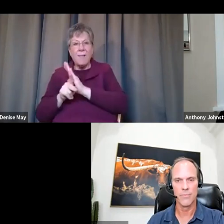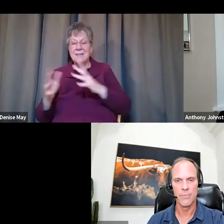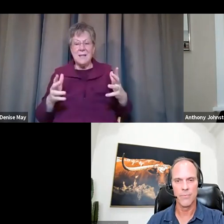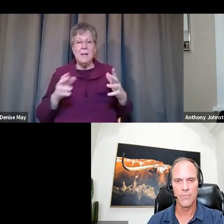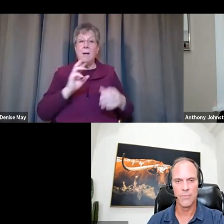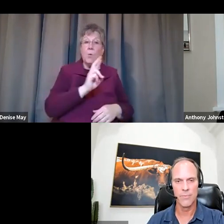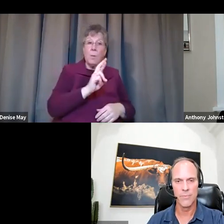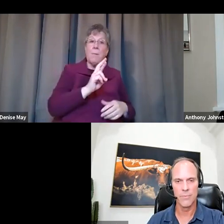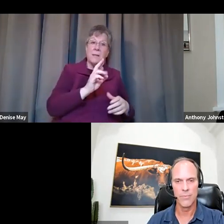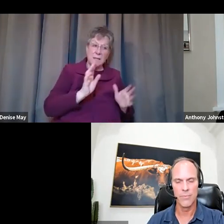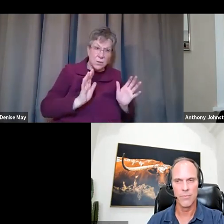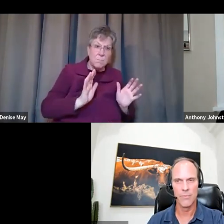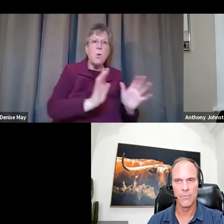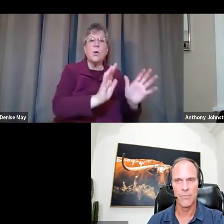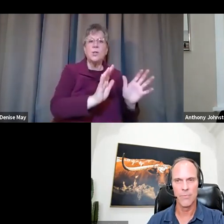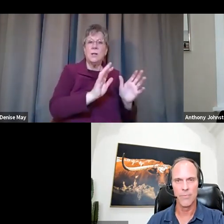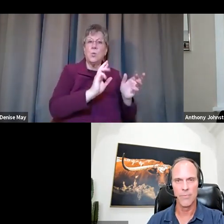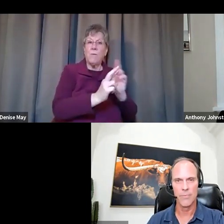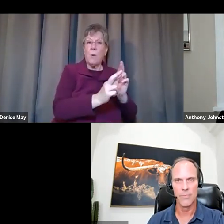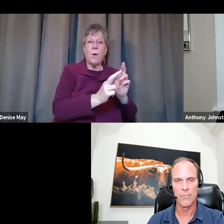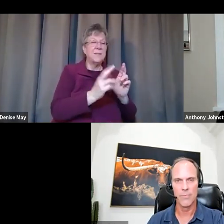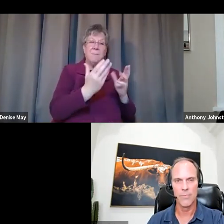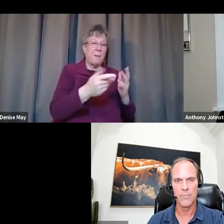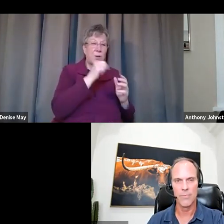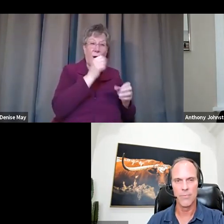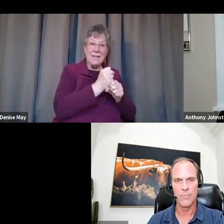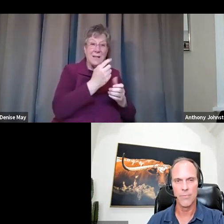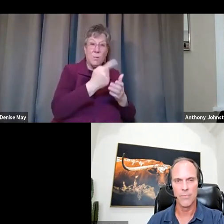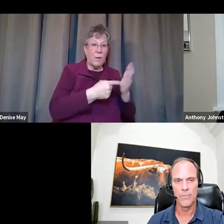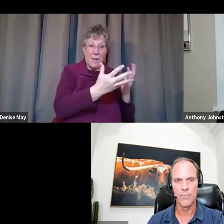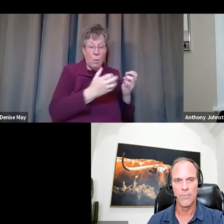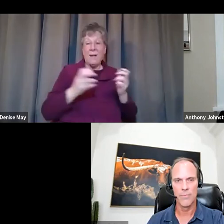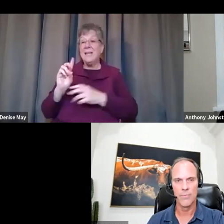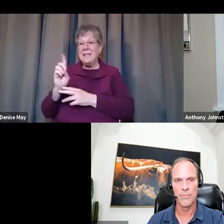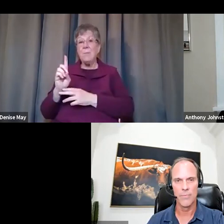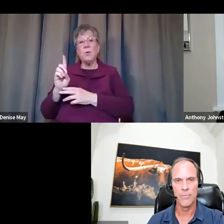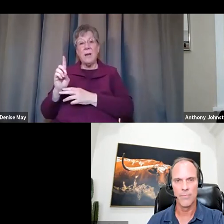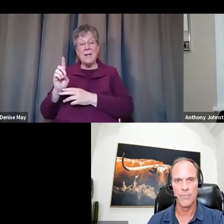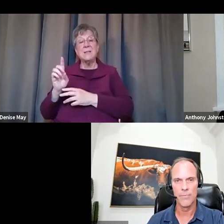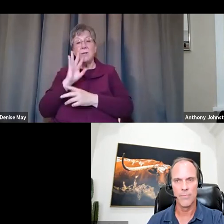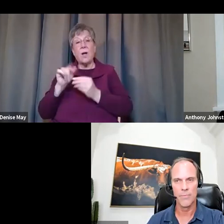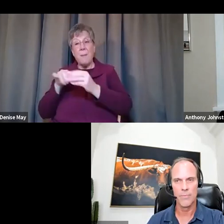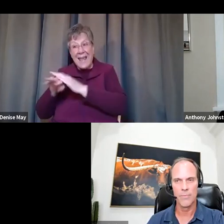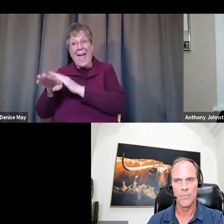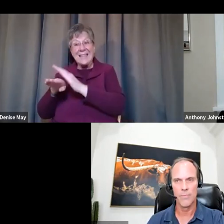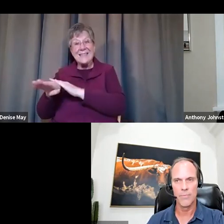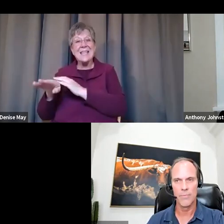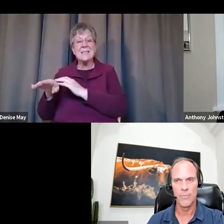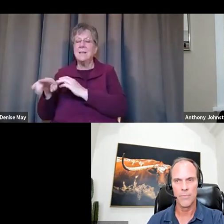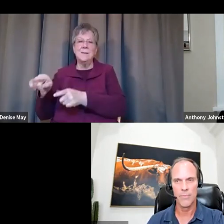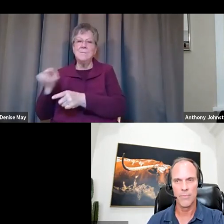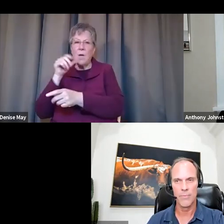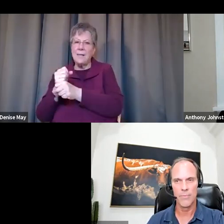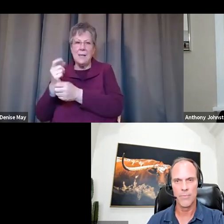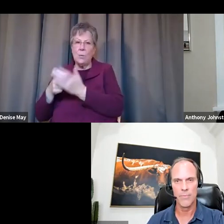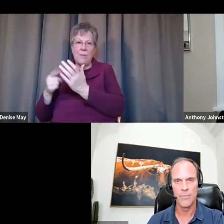Republicans pushing reforms may not be getting what they want, and Democrats who are pushing access reforms think that that's magically going to solve all their